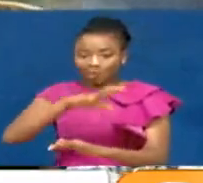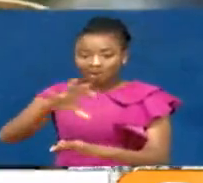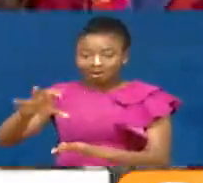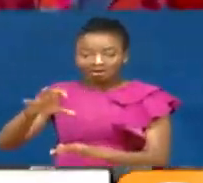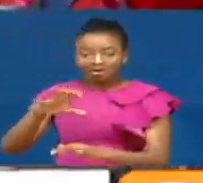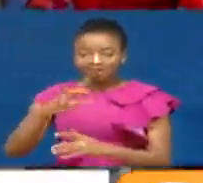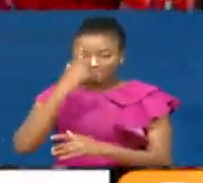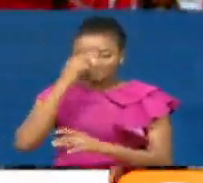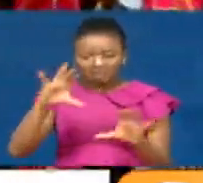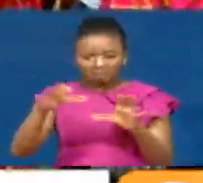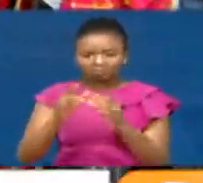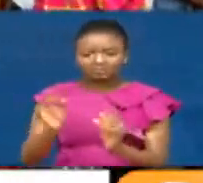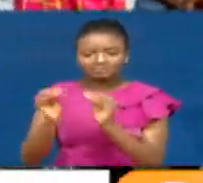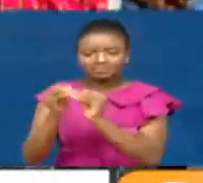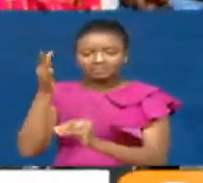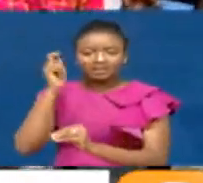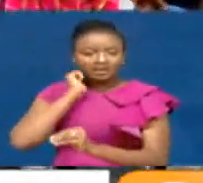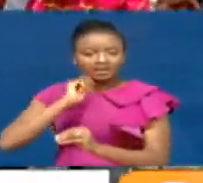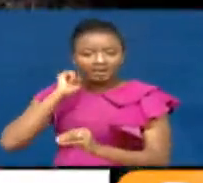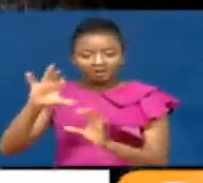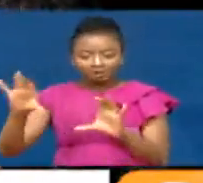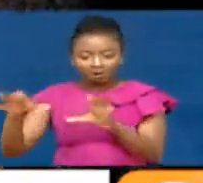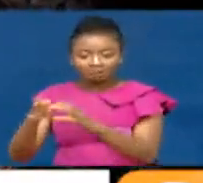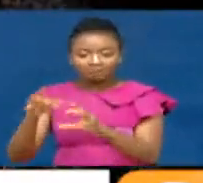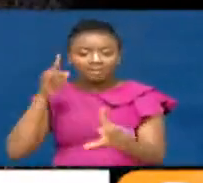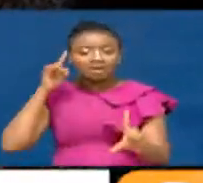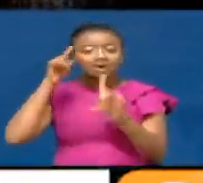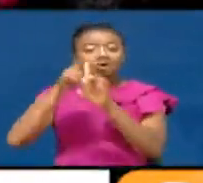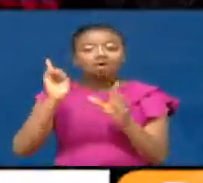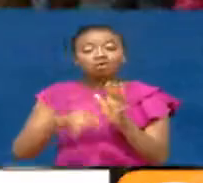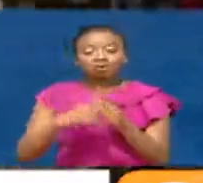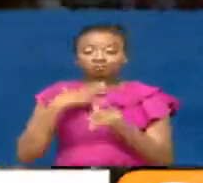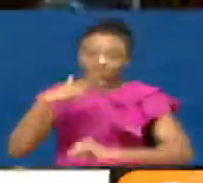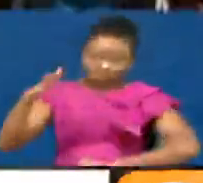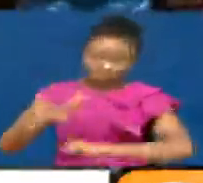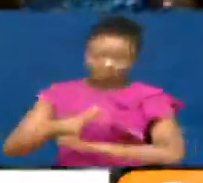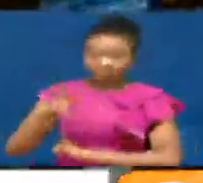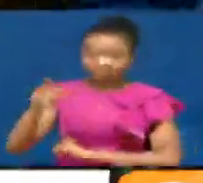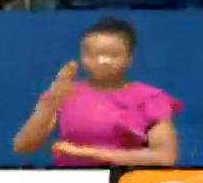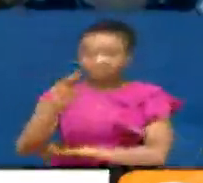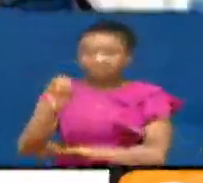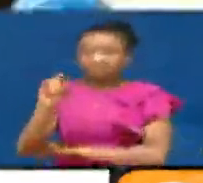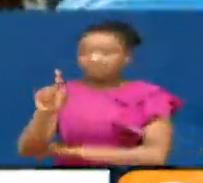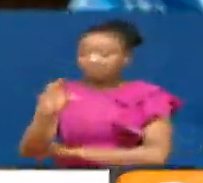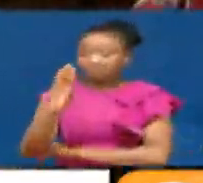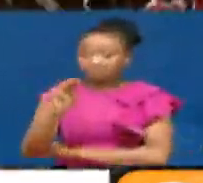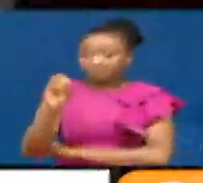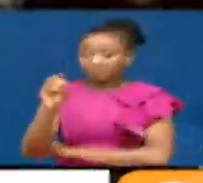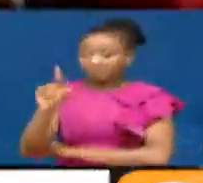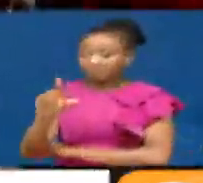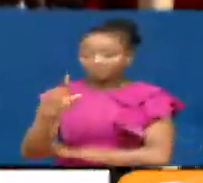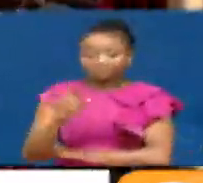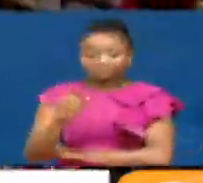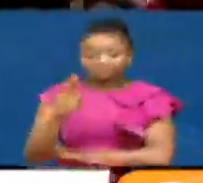Member of Parliament, Moitalel Ole Kenta. The business of the day, to endorse Moitalel's bid for Narok County Governor.